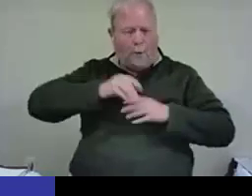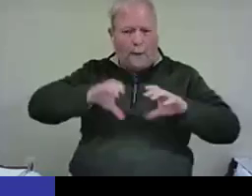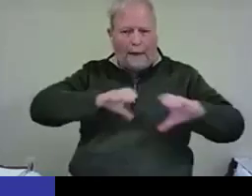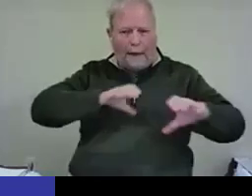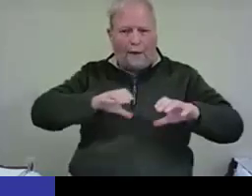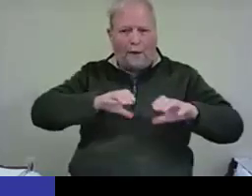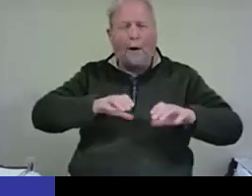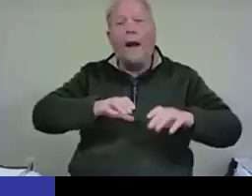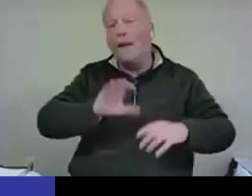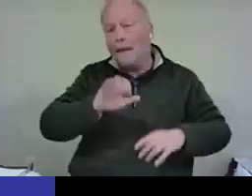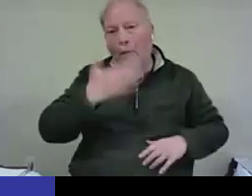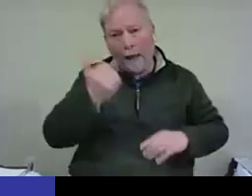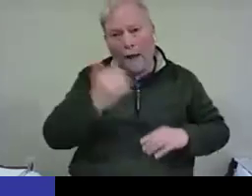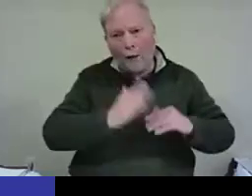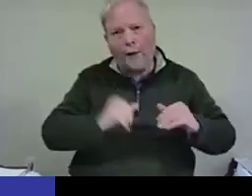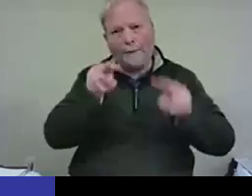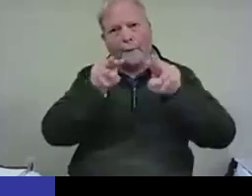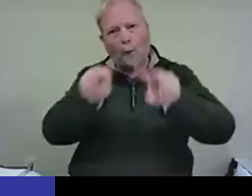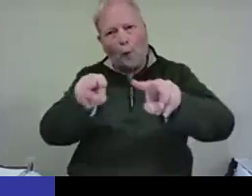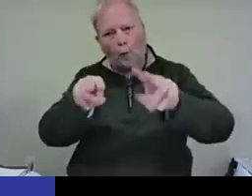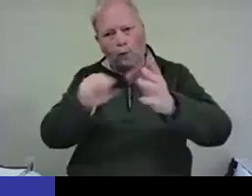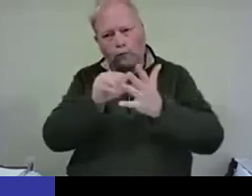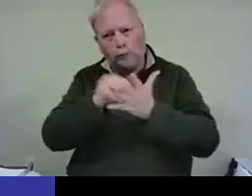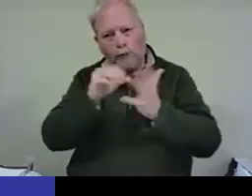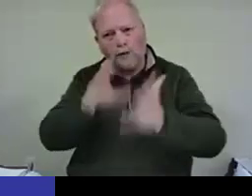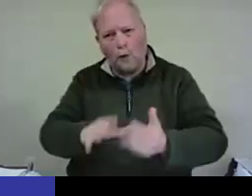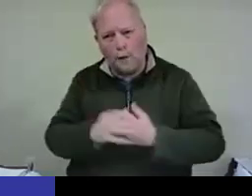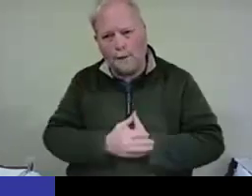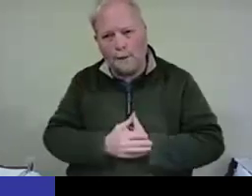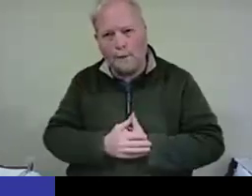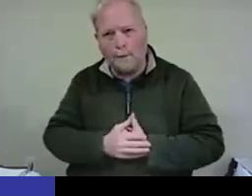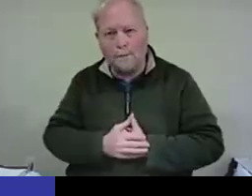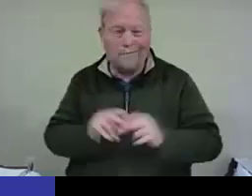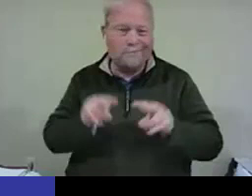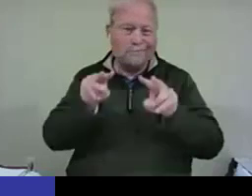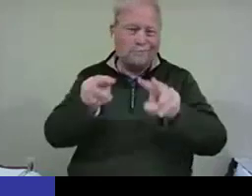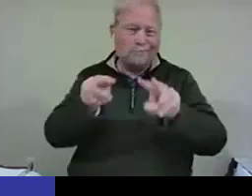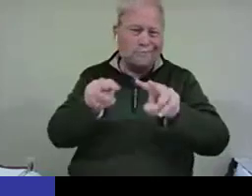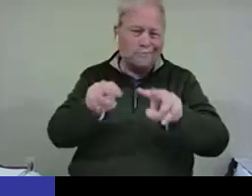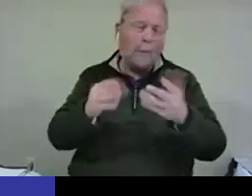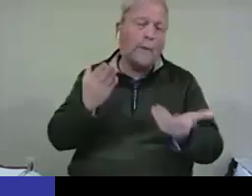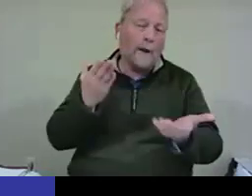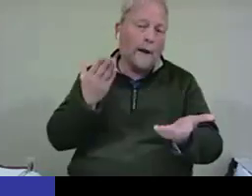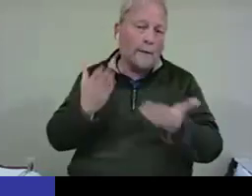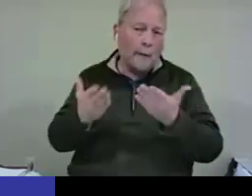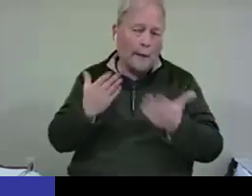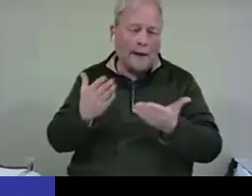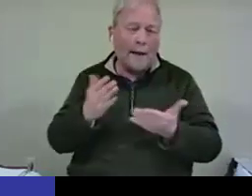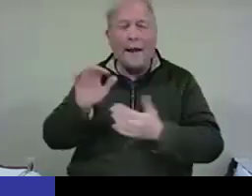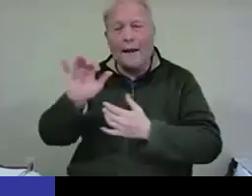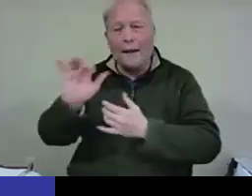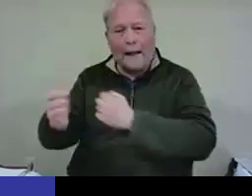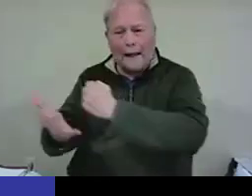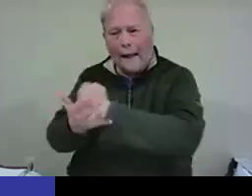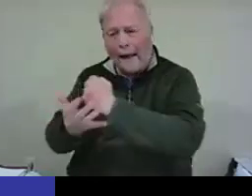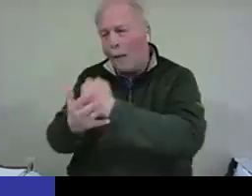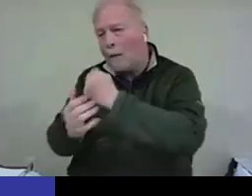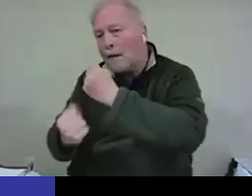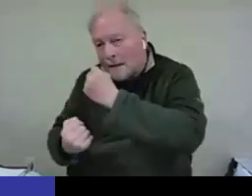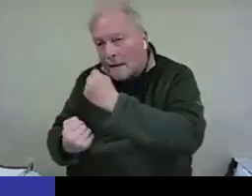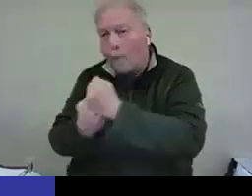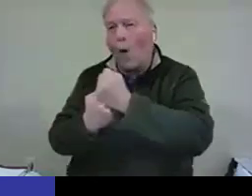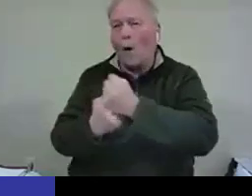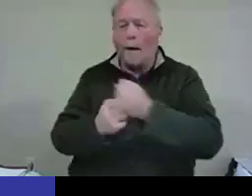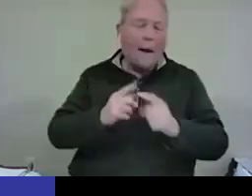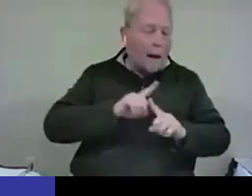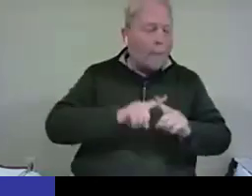would. Observation data in this case, again, might be there more to support what you're getting from those